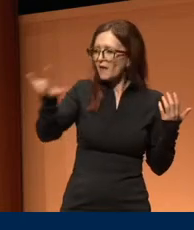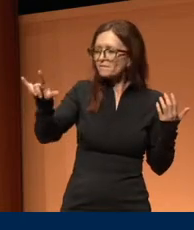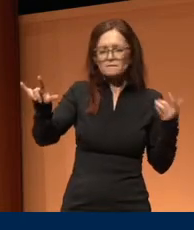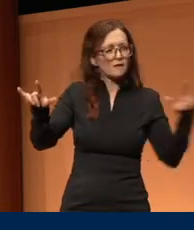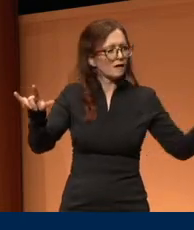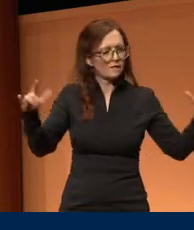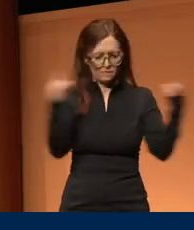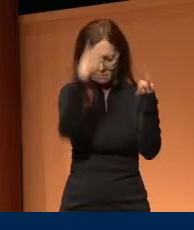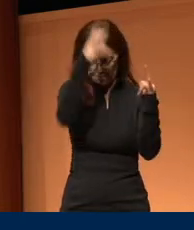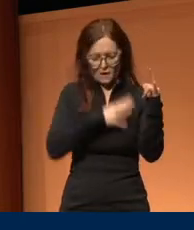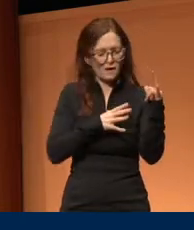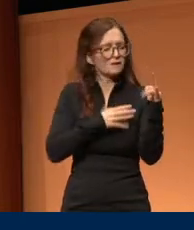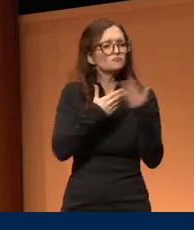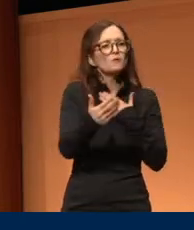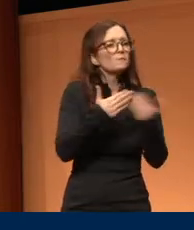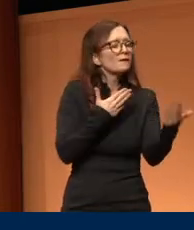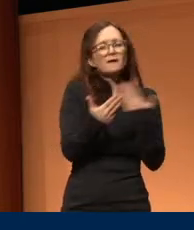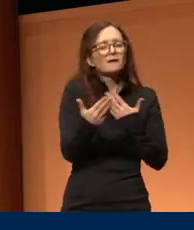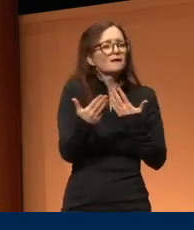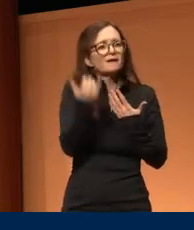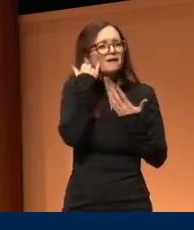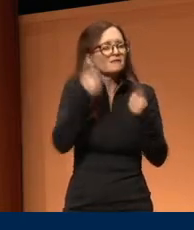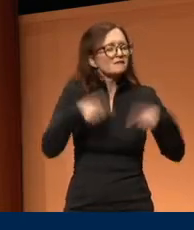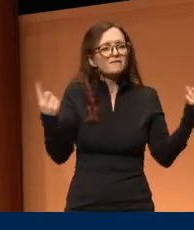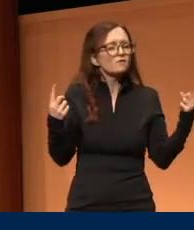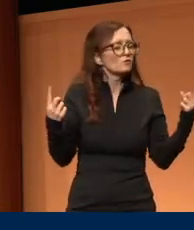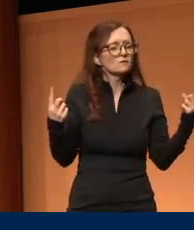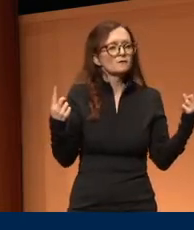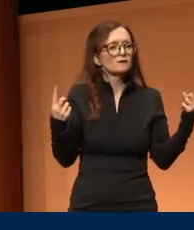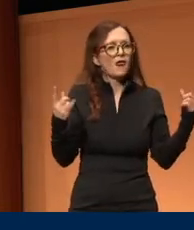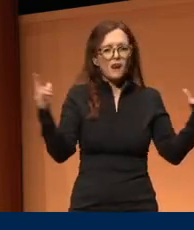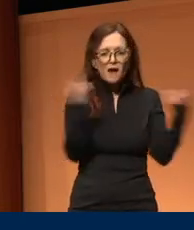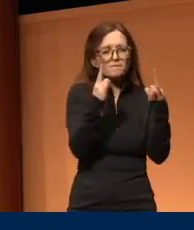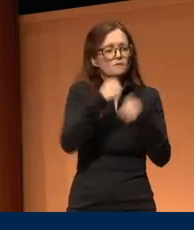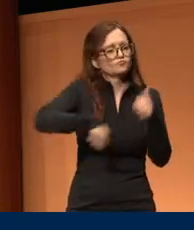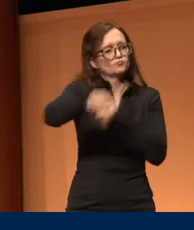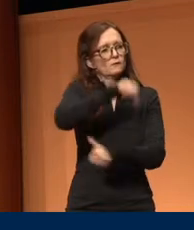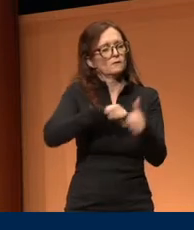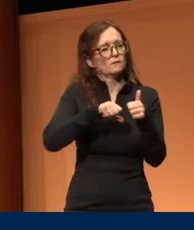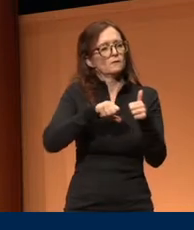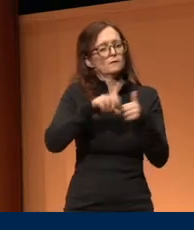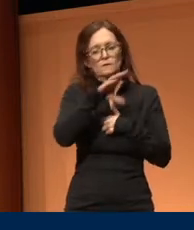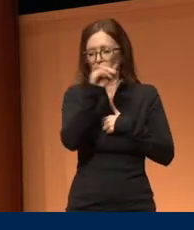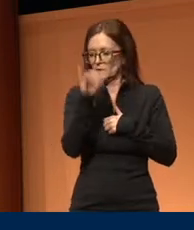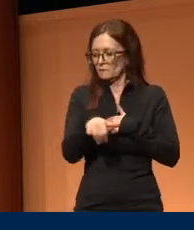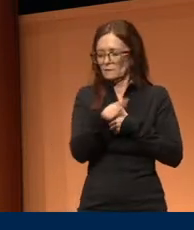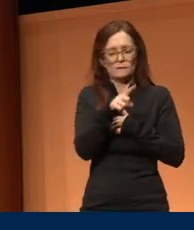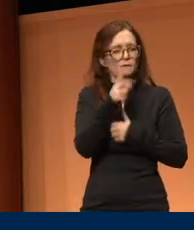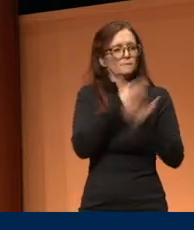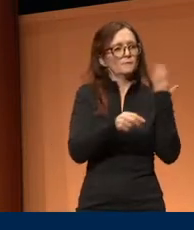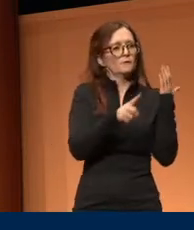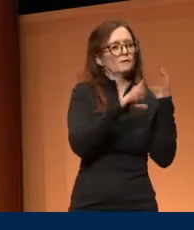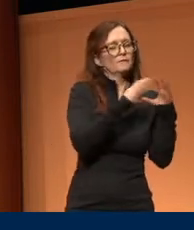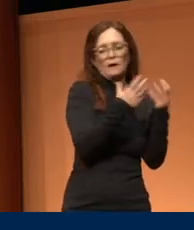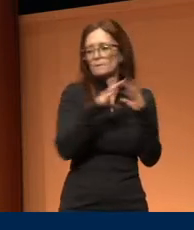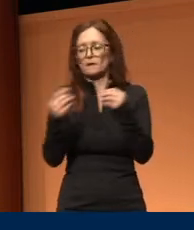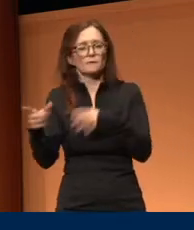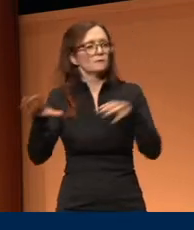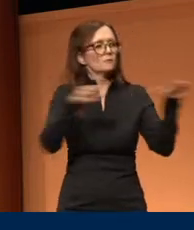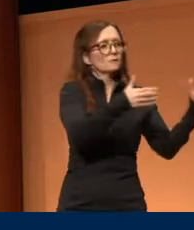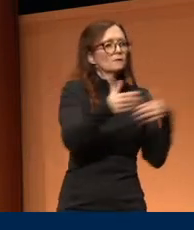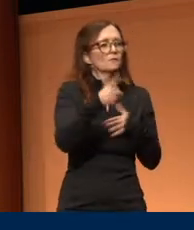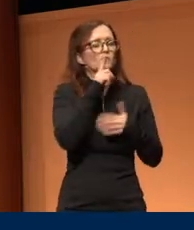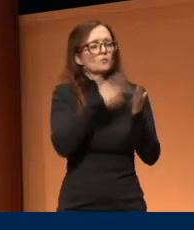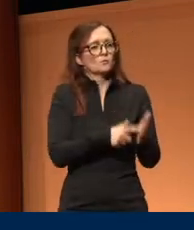to be friends, even when they start full of hate and prejudice towards each other. Such places both permit and require an openness